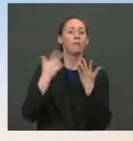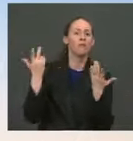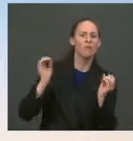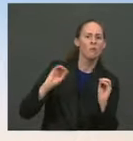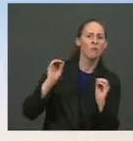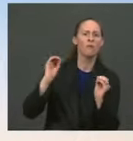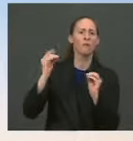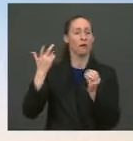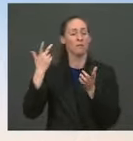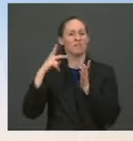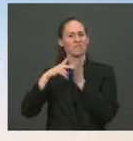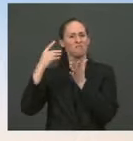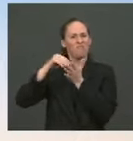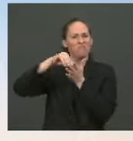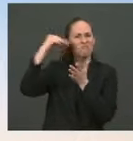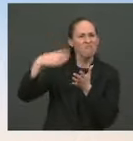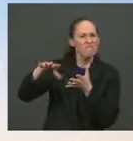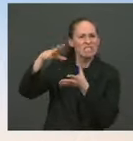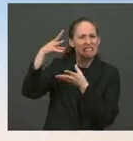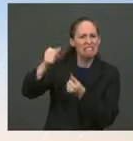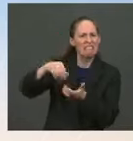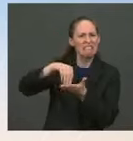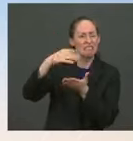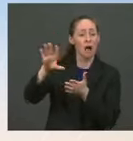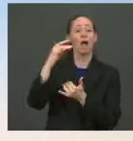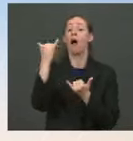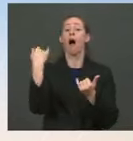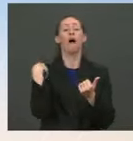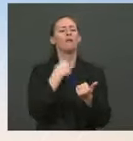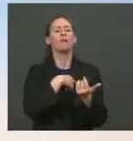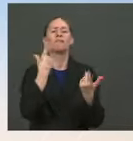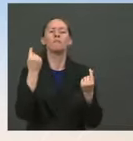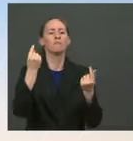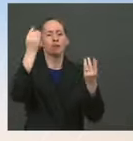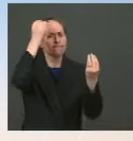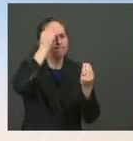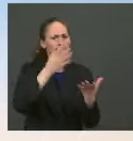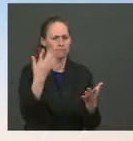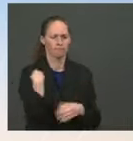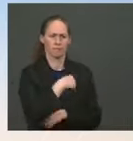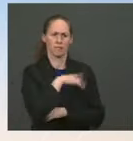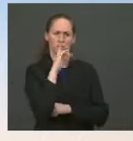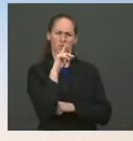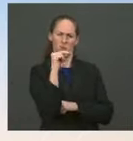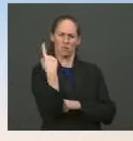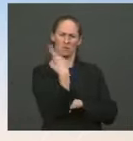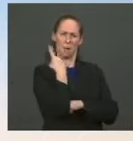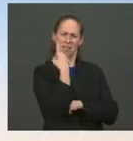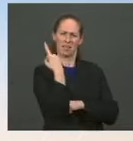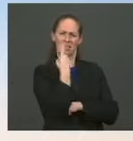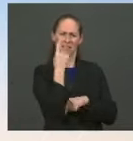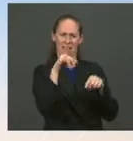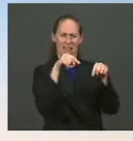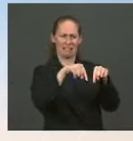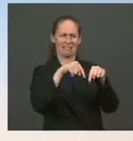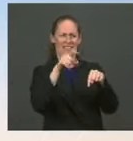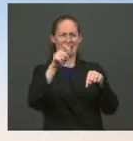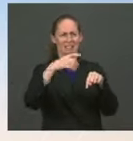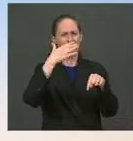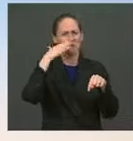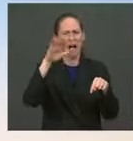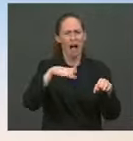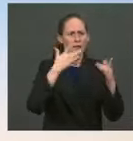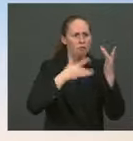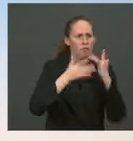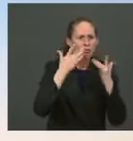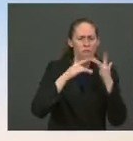announcement builds on the steps we've already taken to help address the supply chain challenges we've seen globally because of that pandemic. So just wanted to make